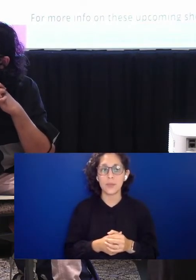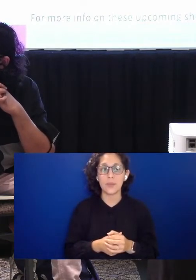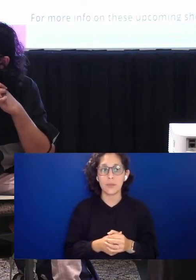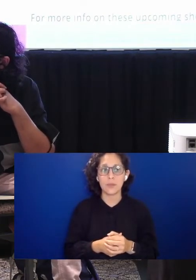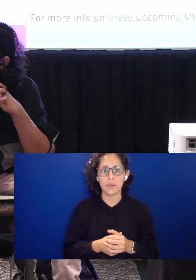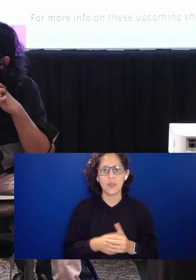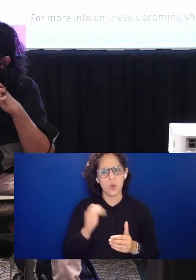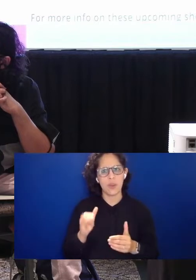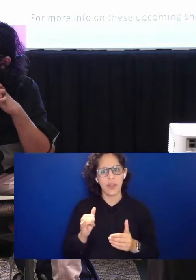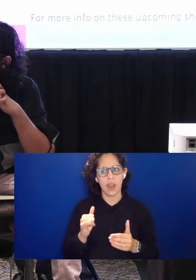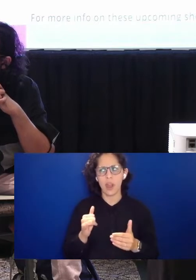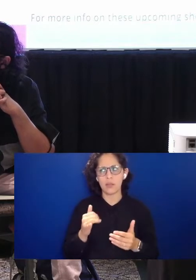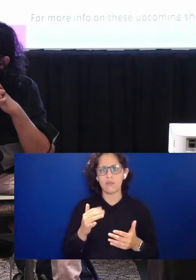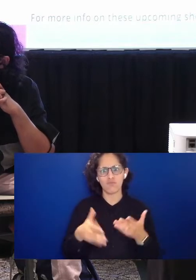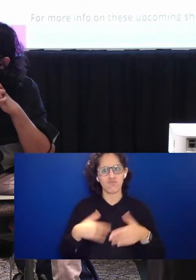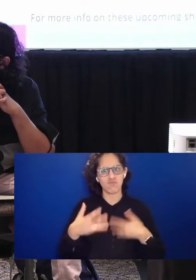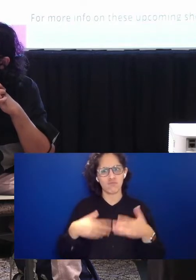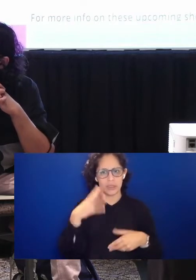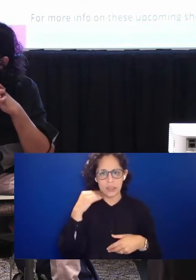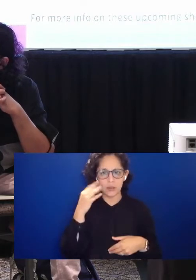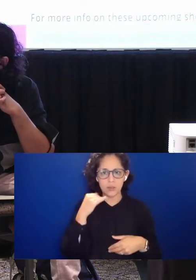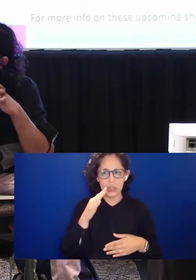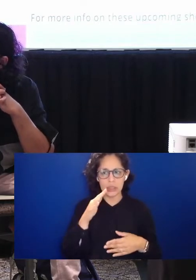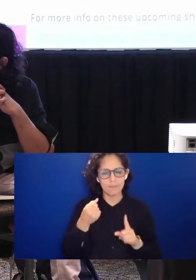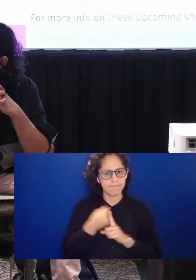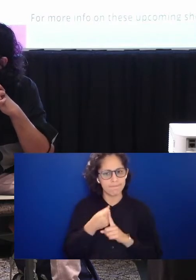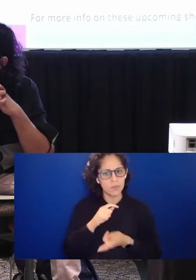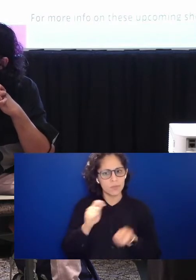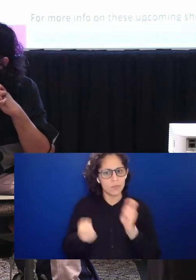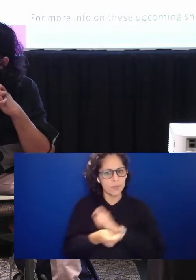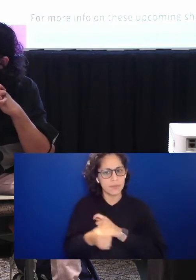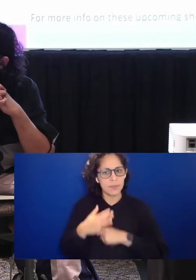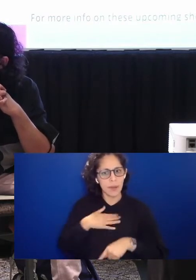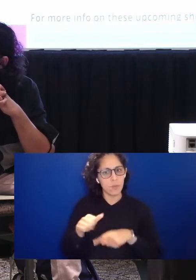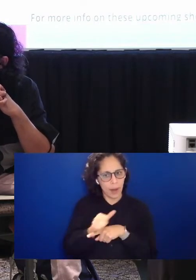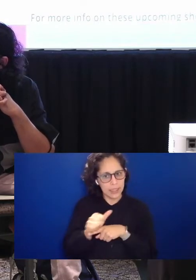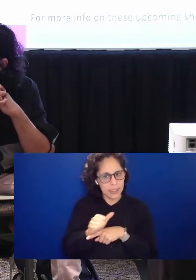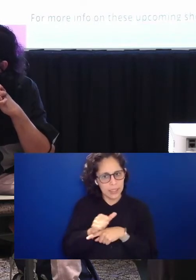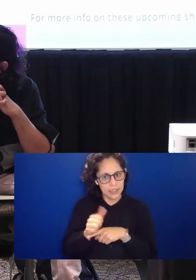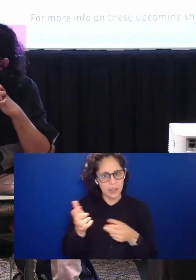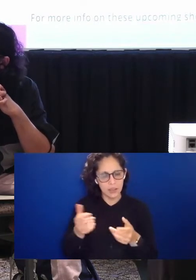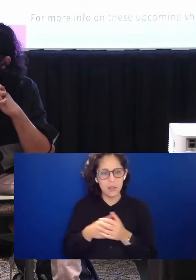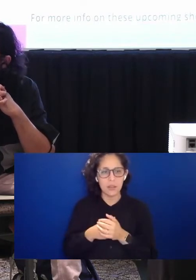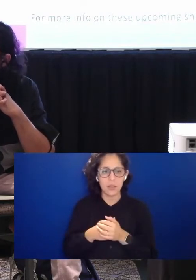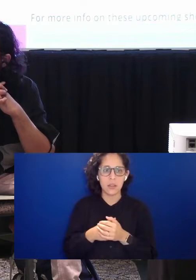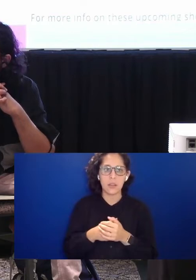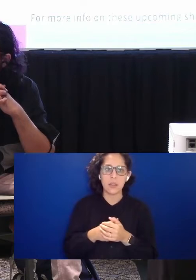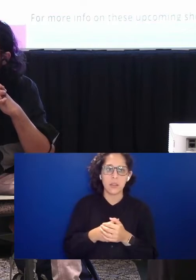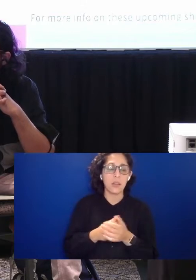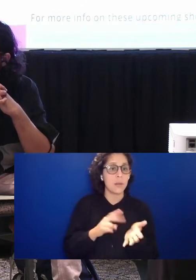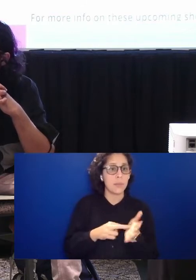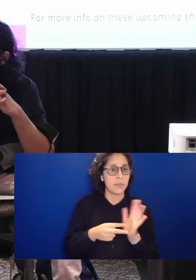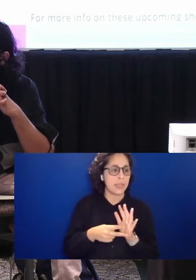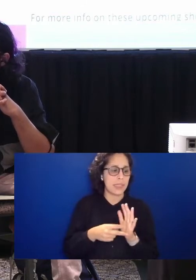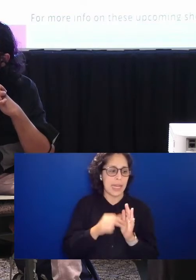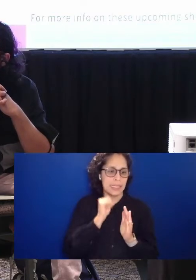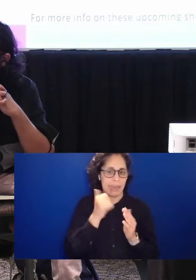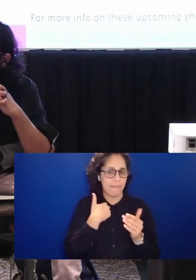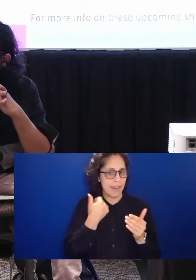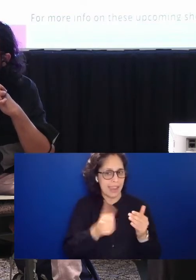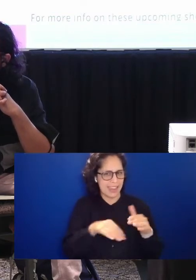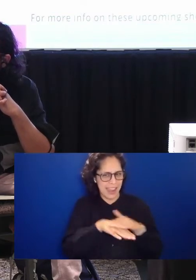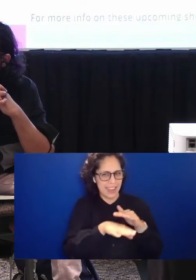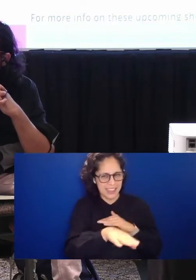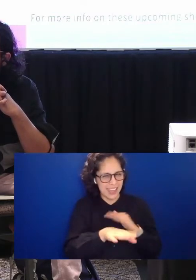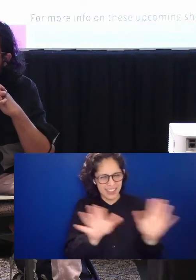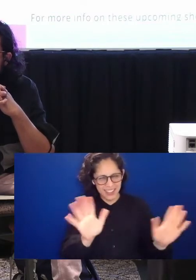that has been really transformative for my practice. Not that I did not have any access to resources, but in New Orleans, a lot of the